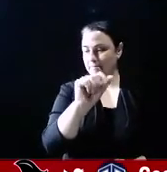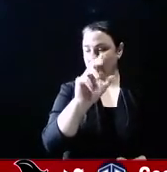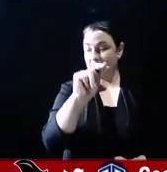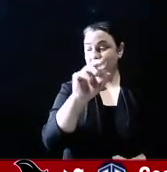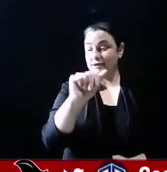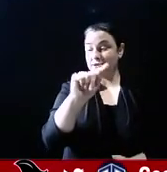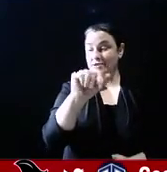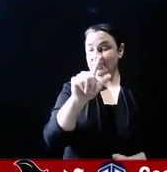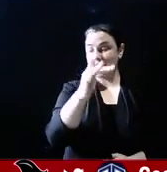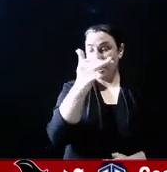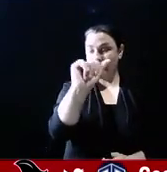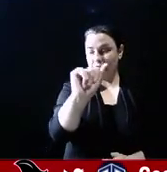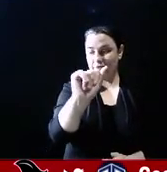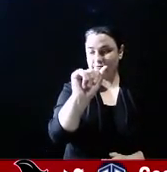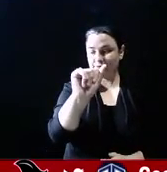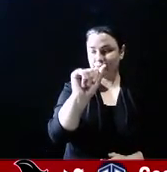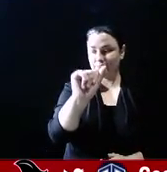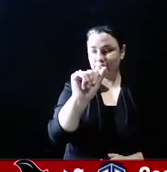Natalia Alonso.